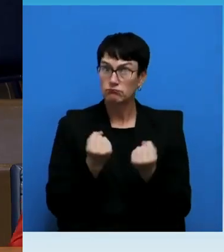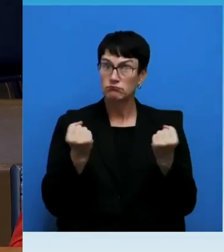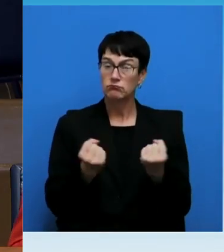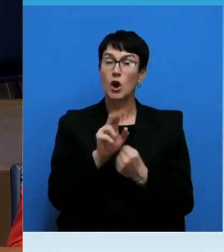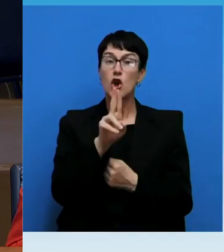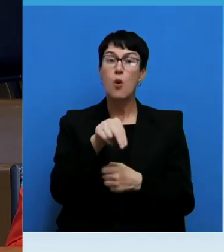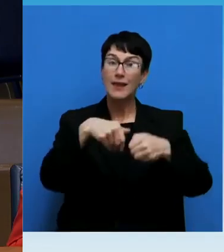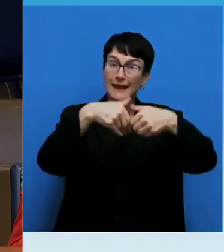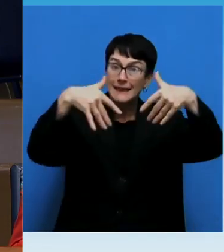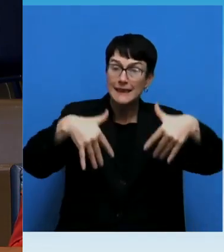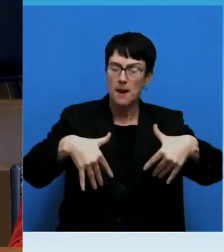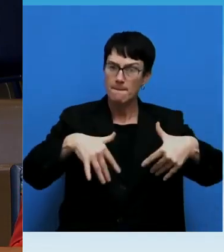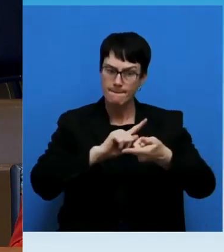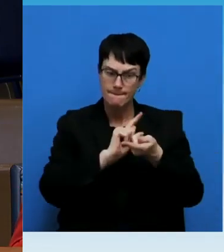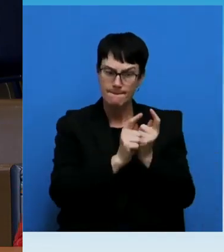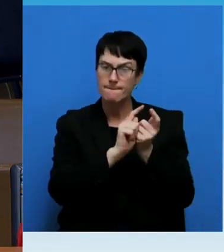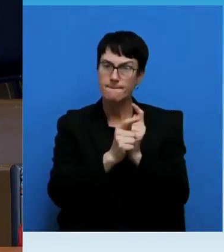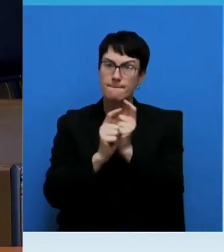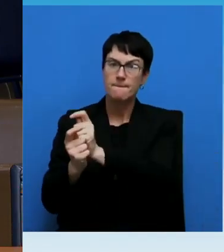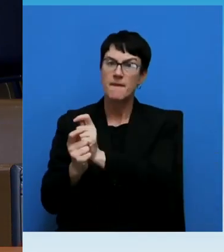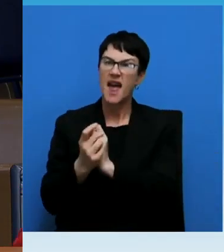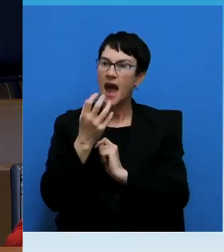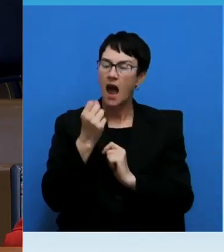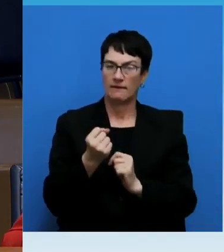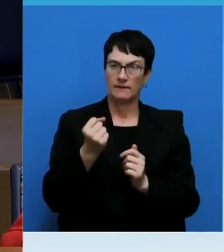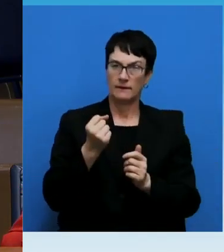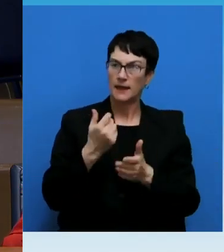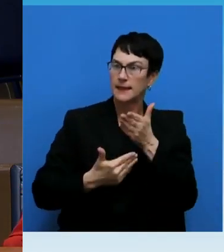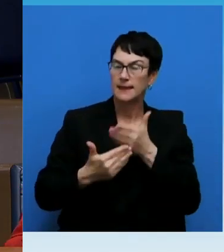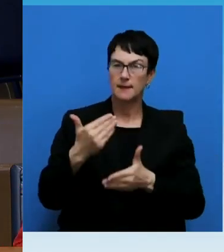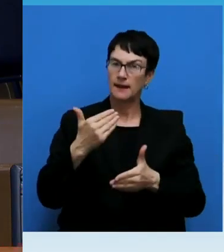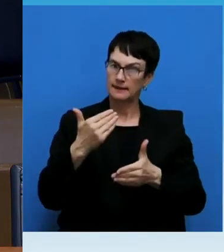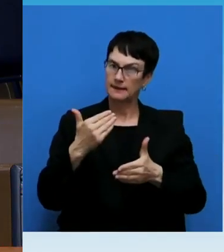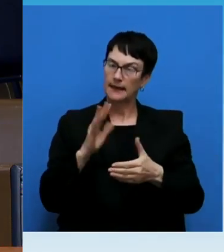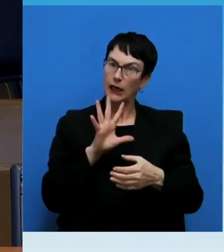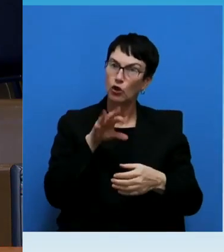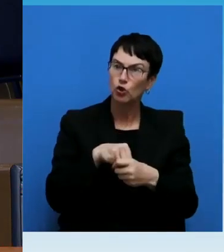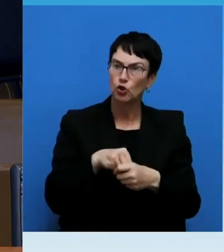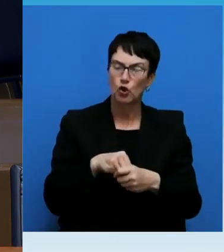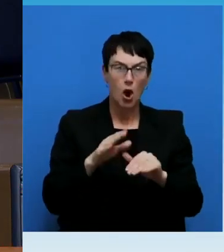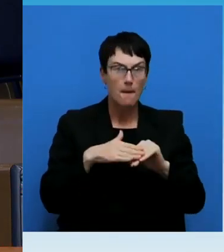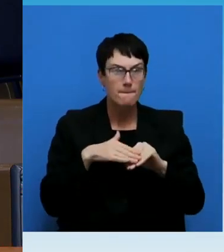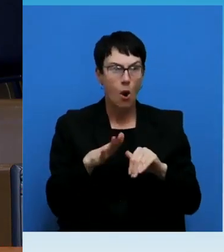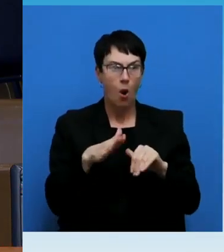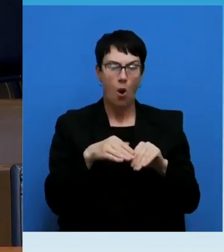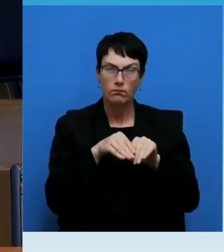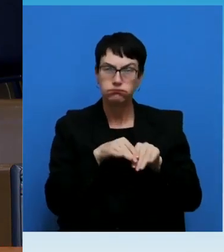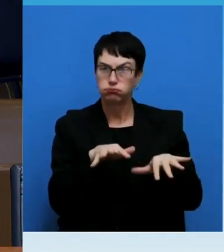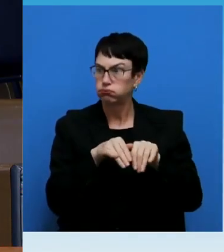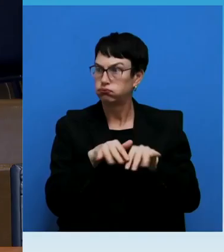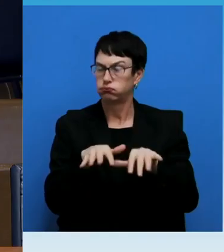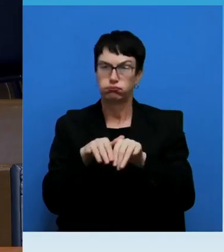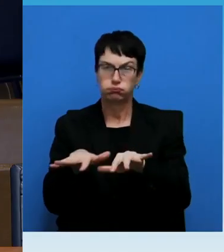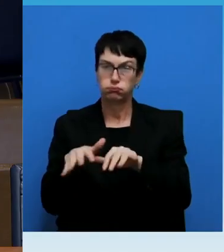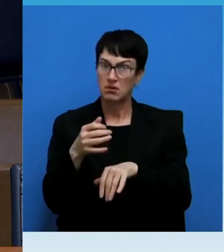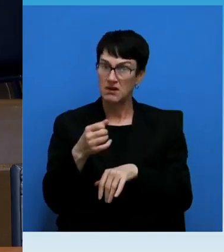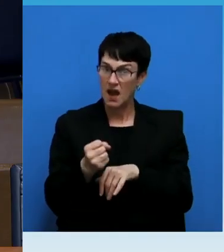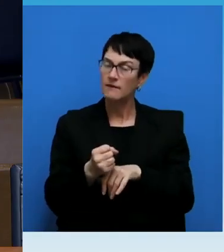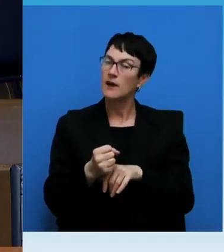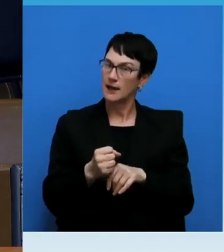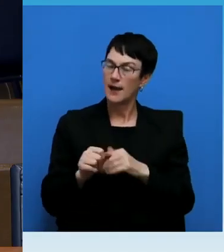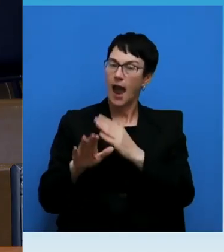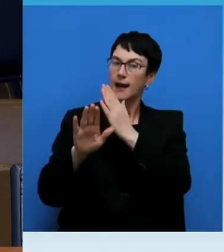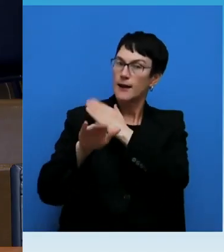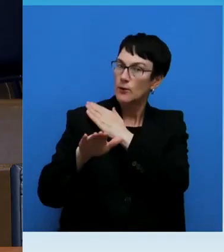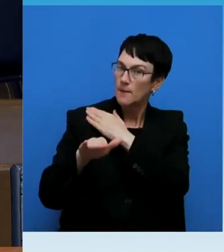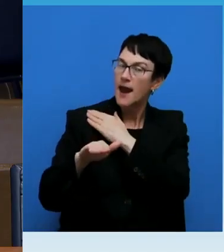disability inclusion more firmly in policies, programs, and operations, and strengthening accountability to ensure that no one